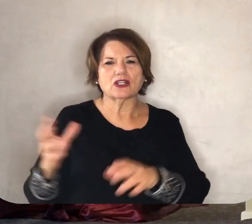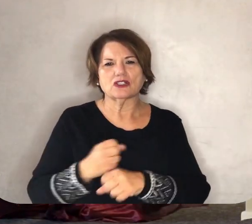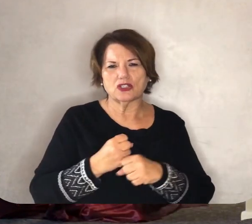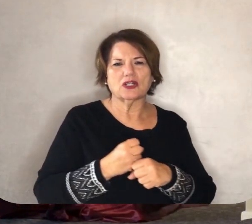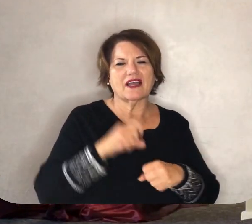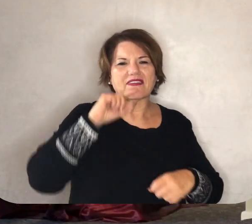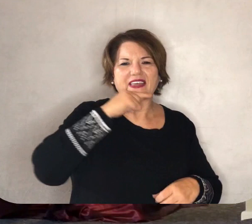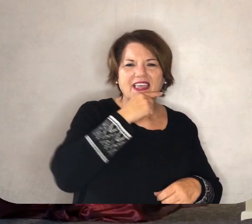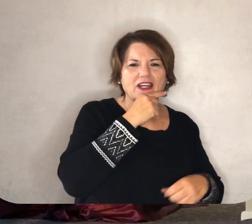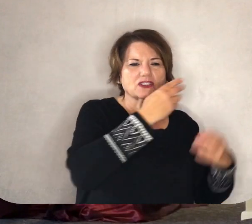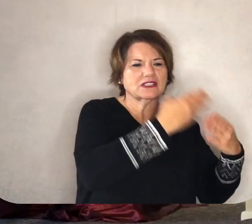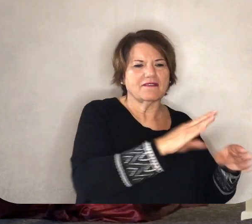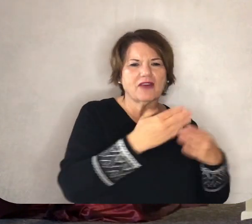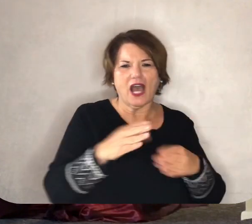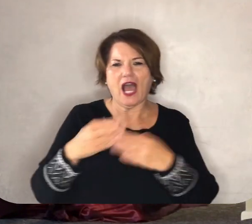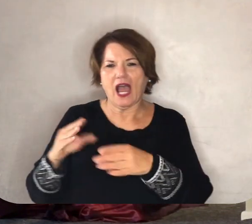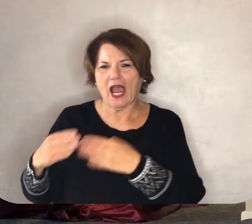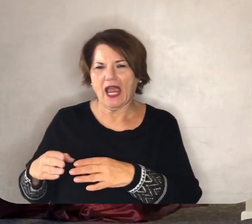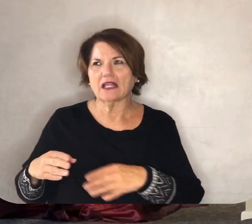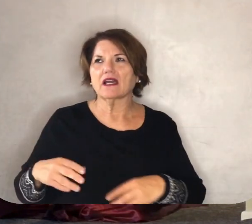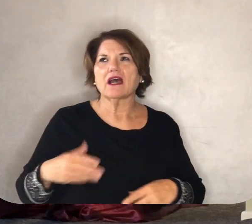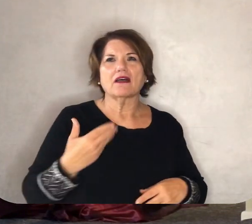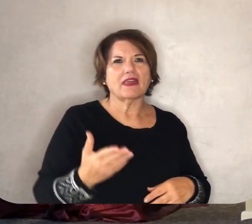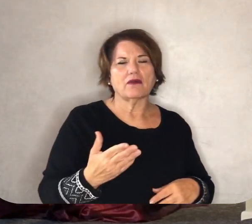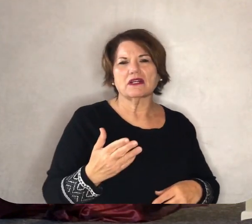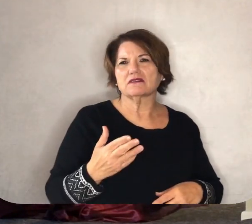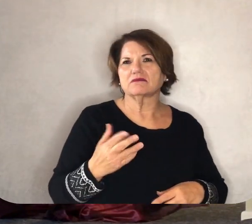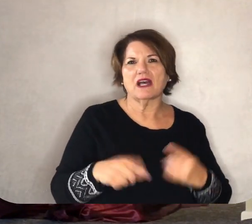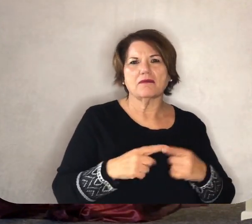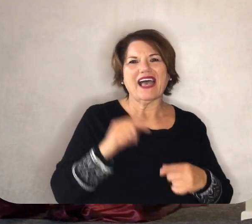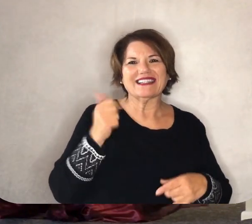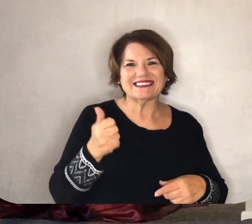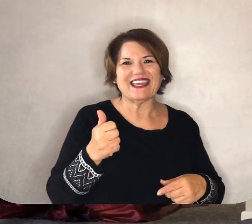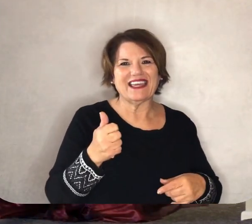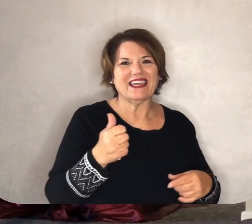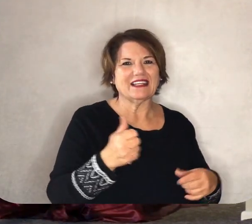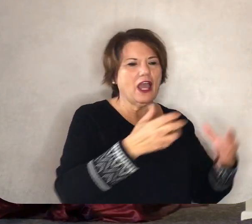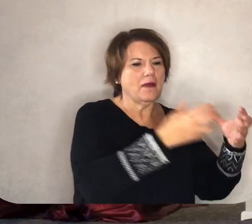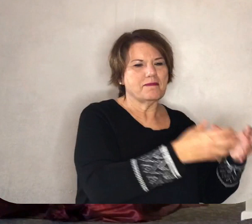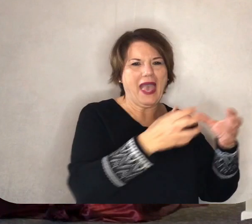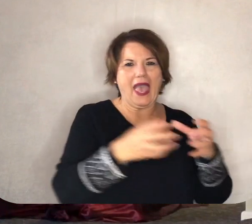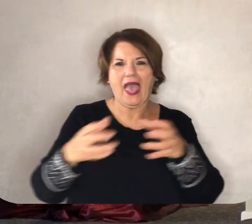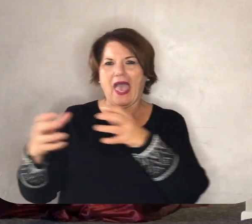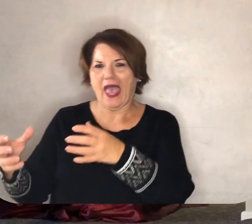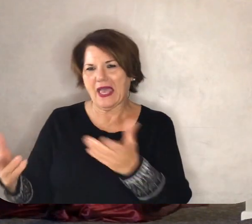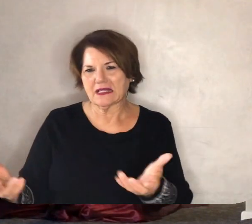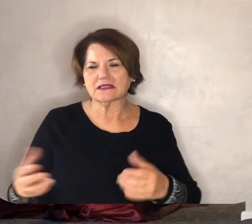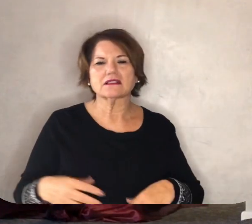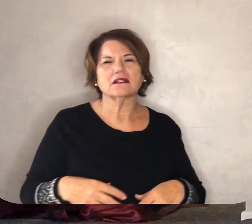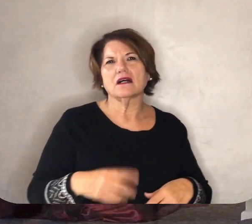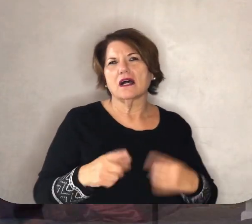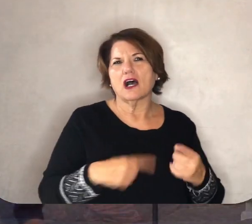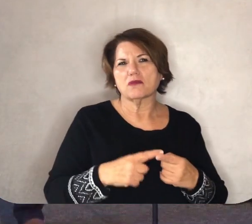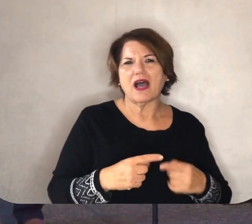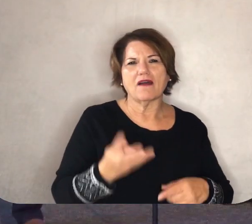divided them up, and probably there were, I don't know, 10 bags of carrots, but they split them into two, so he took about